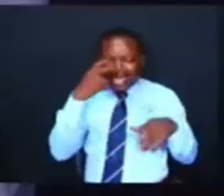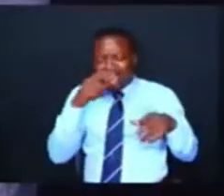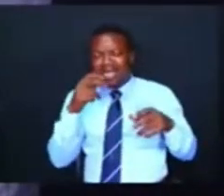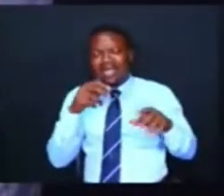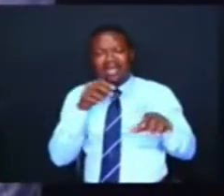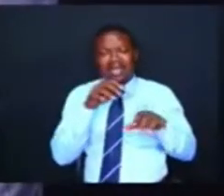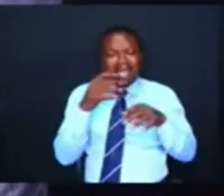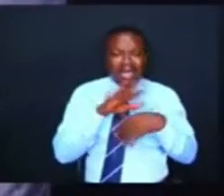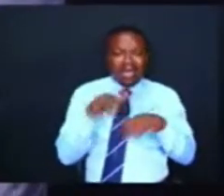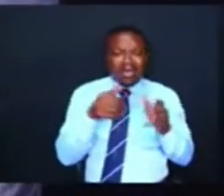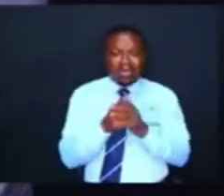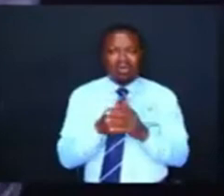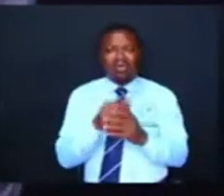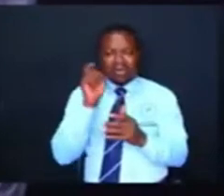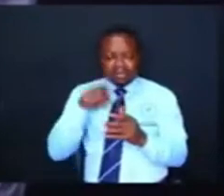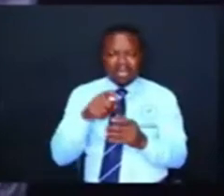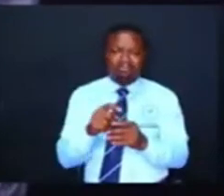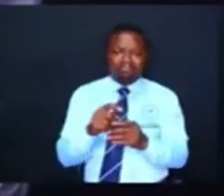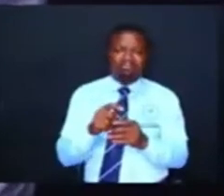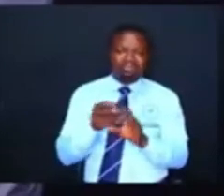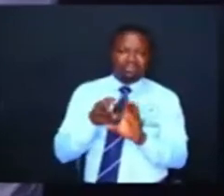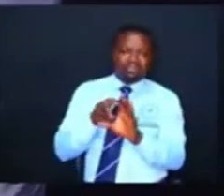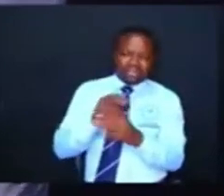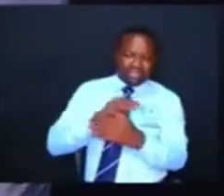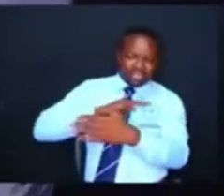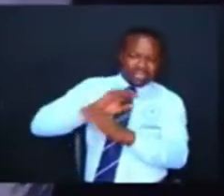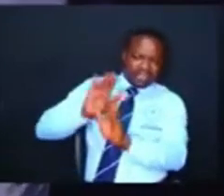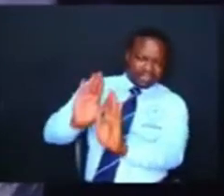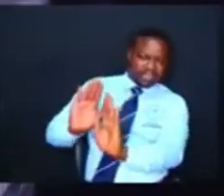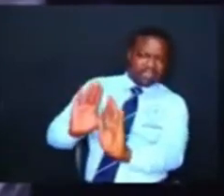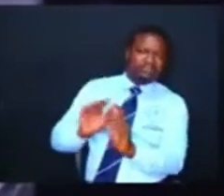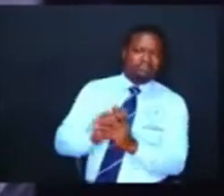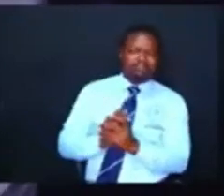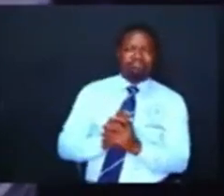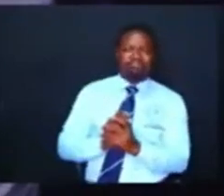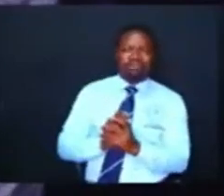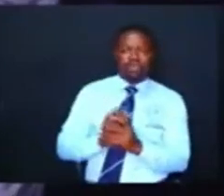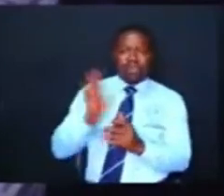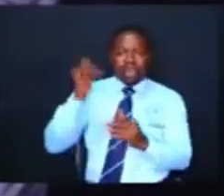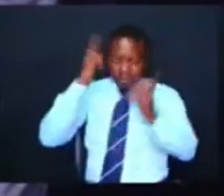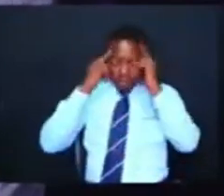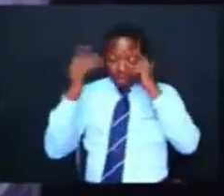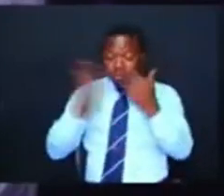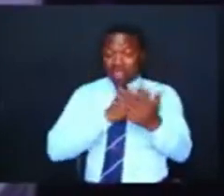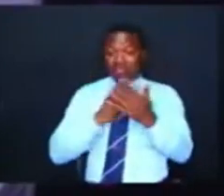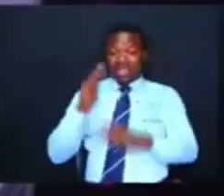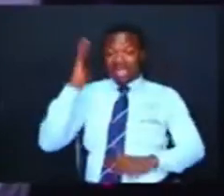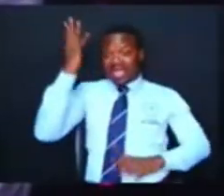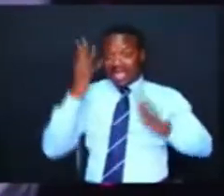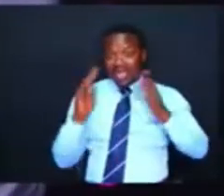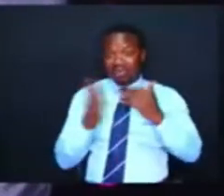Because what you say, you will eat it back.